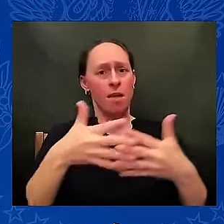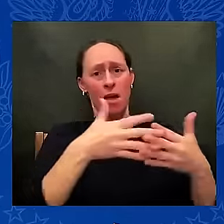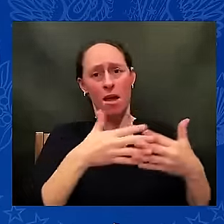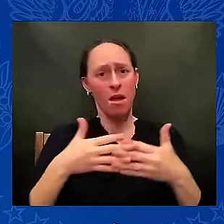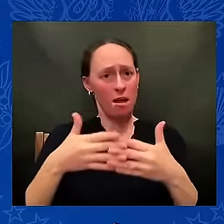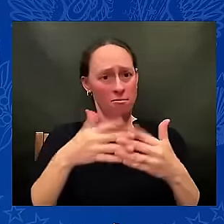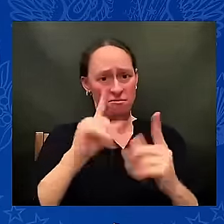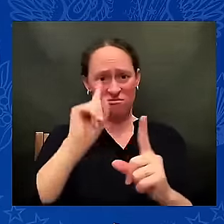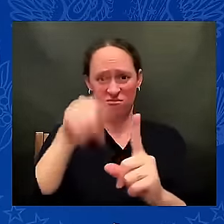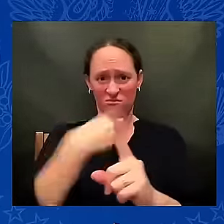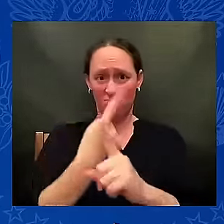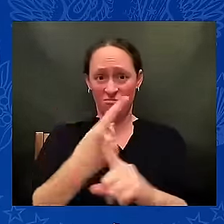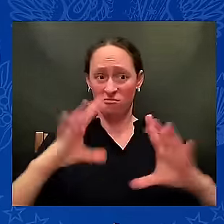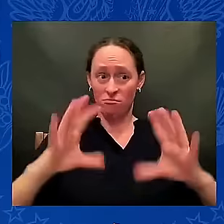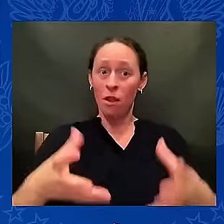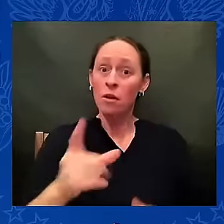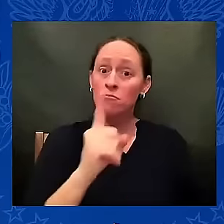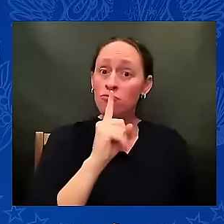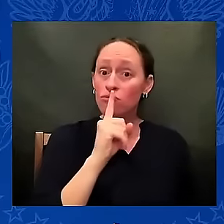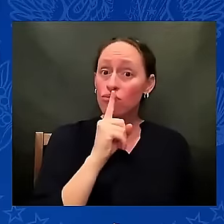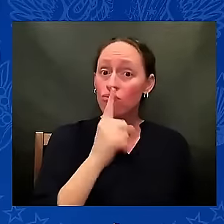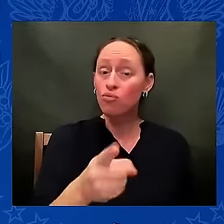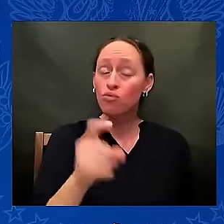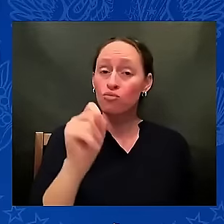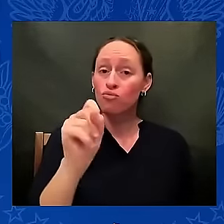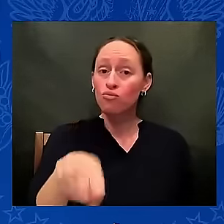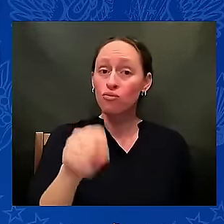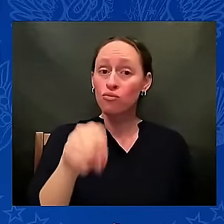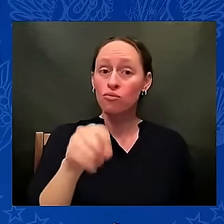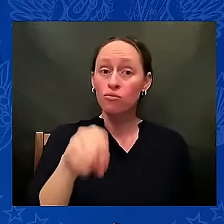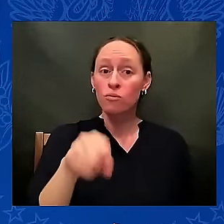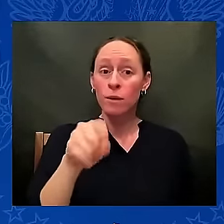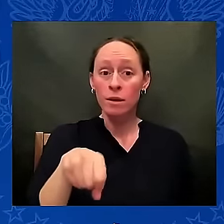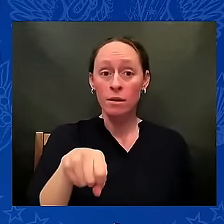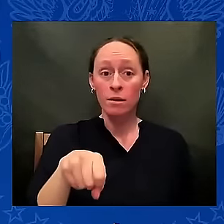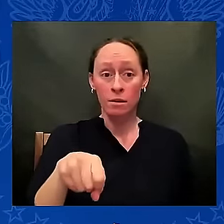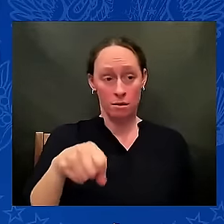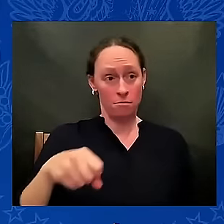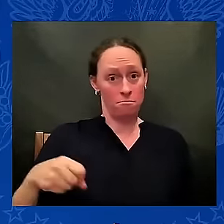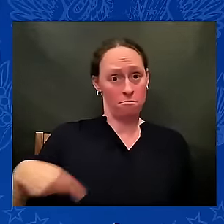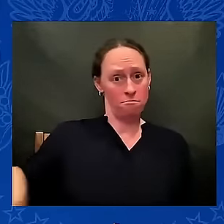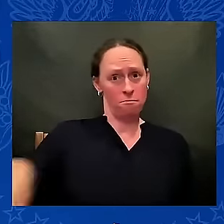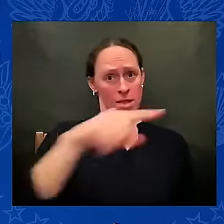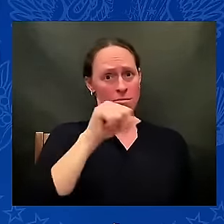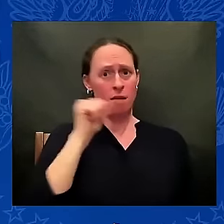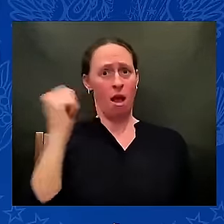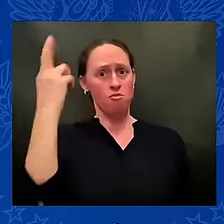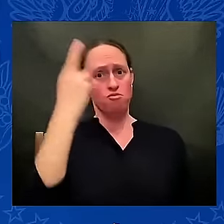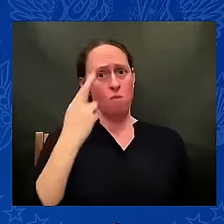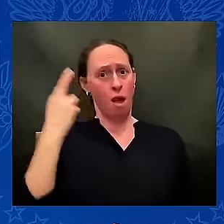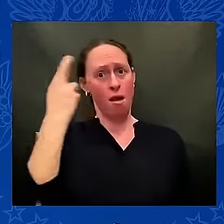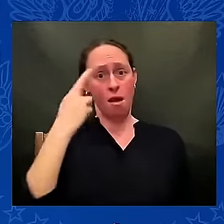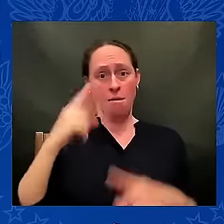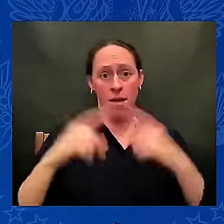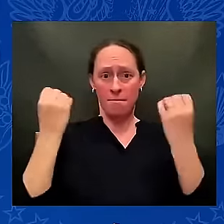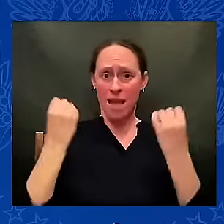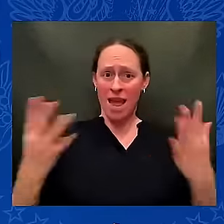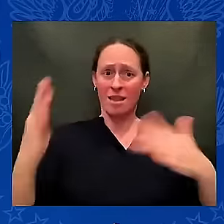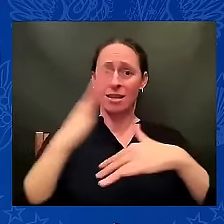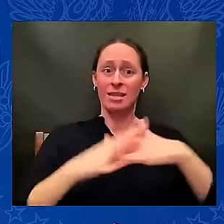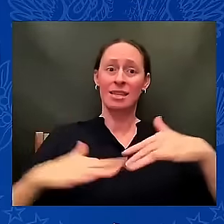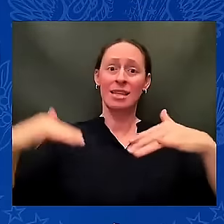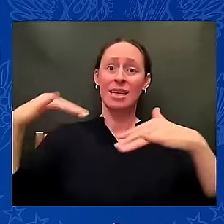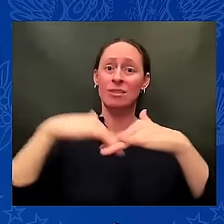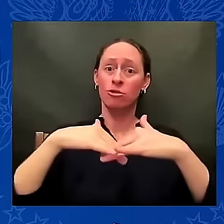The whole America should know, all Americans should know, indigenous people volunteer to serve in the United States military 5 times more than any